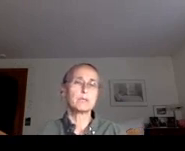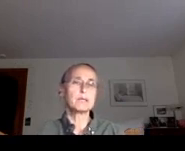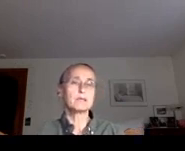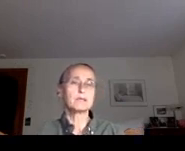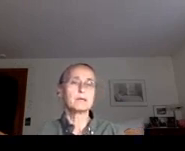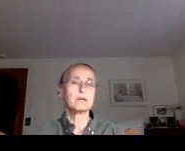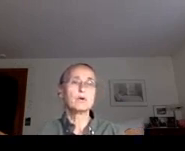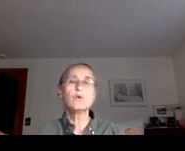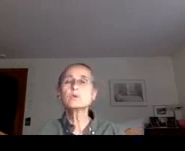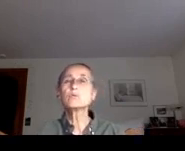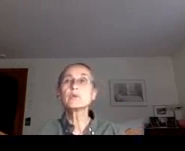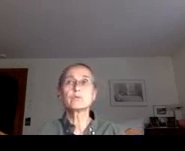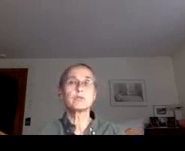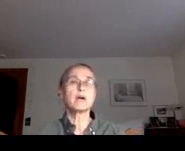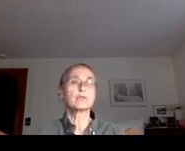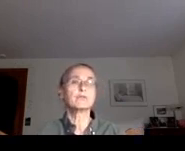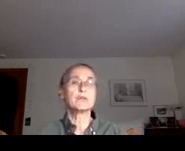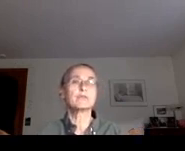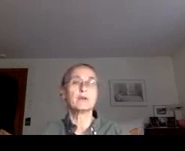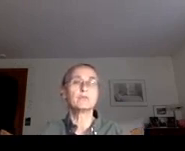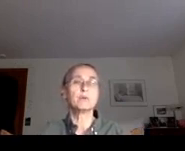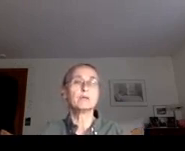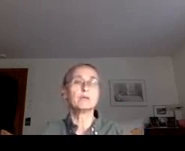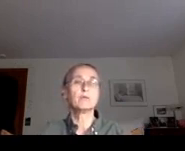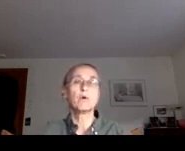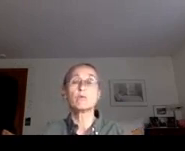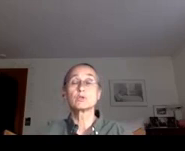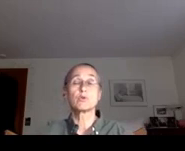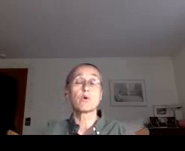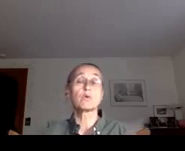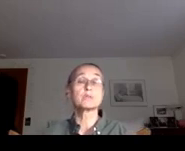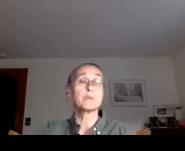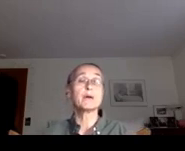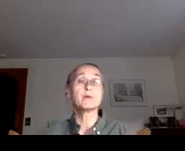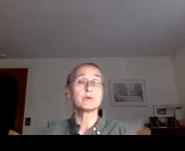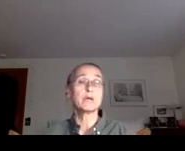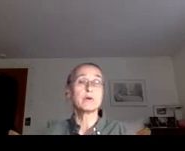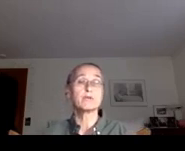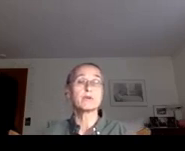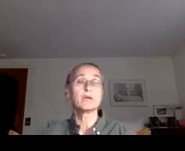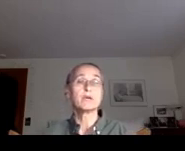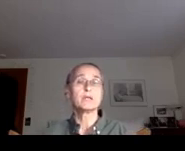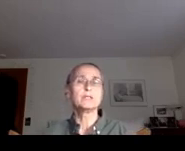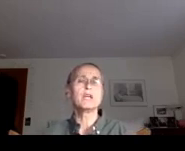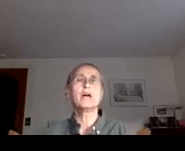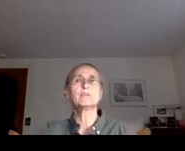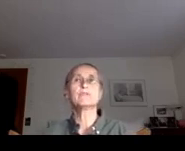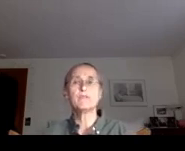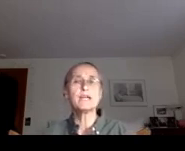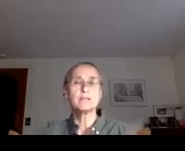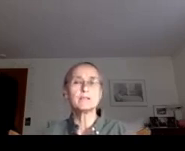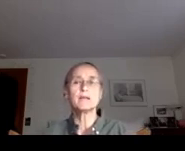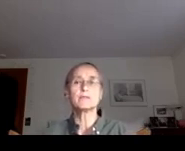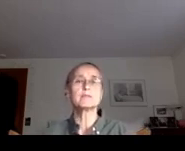it completed? Who was with your child for the assessment? What was your role as a parent or caregiver? And did you have